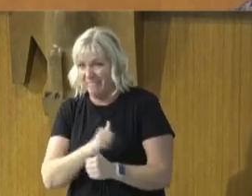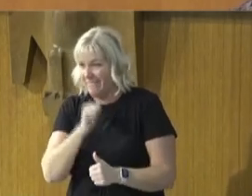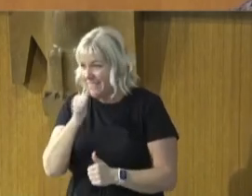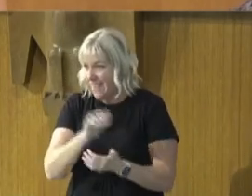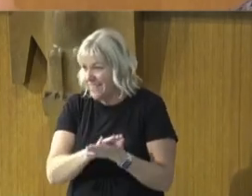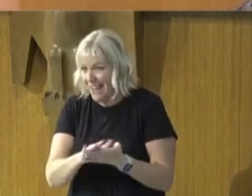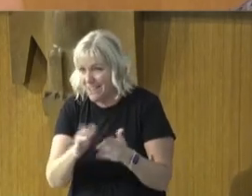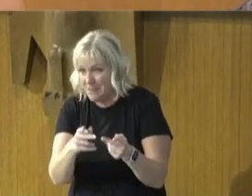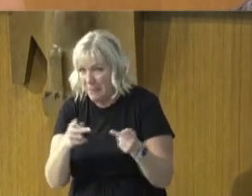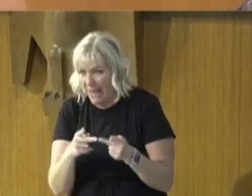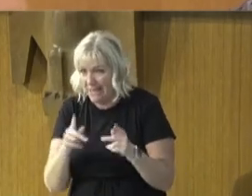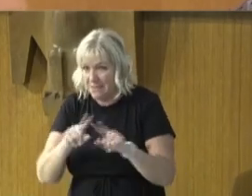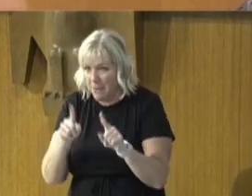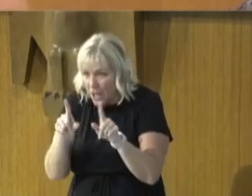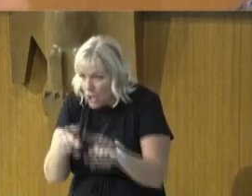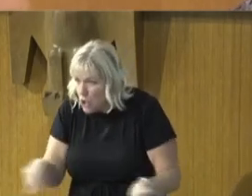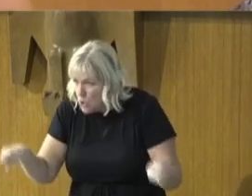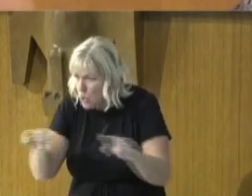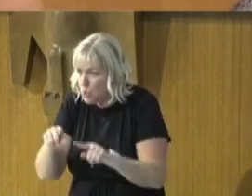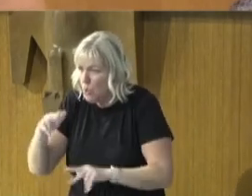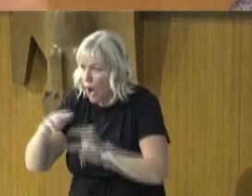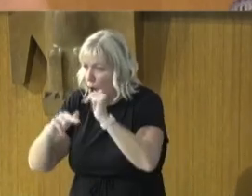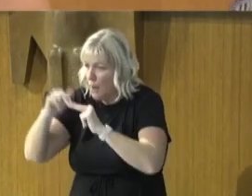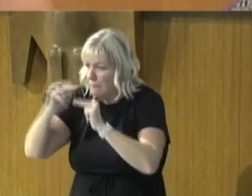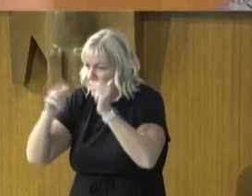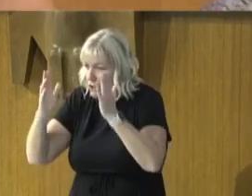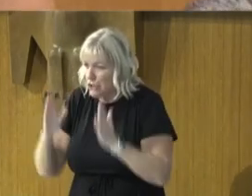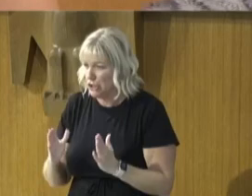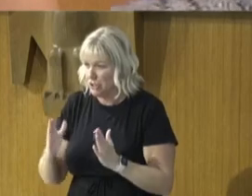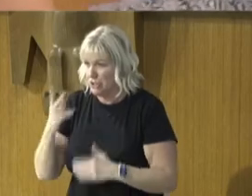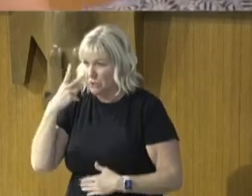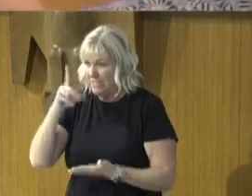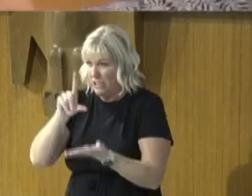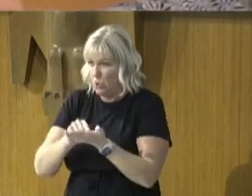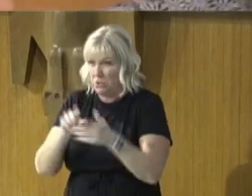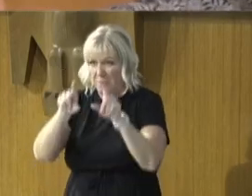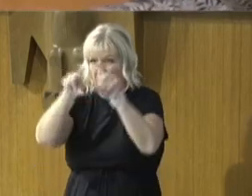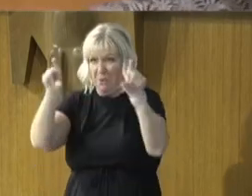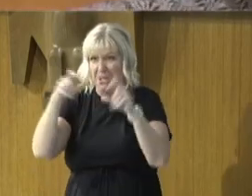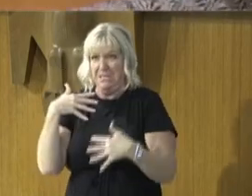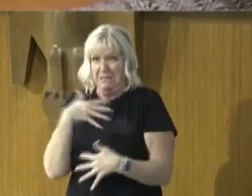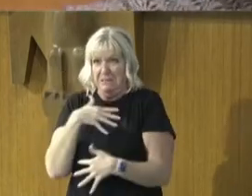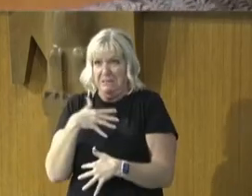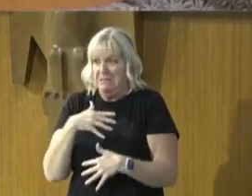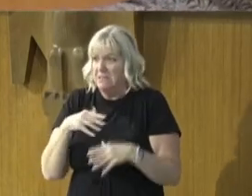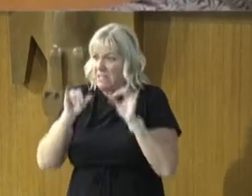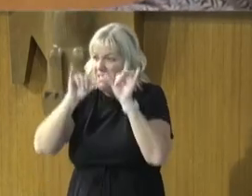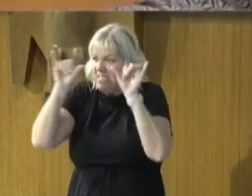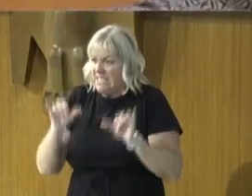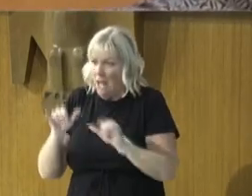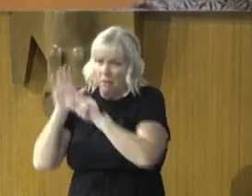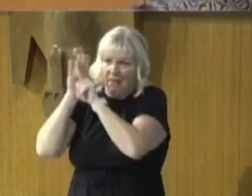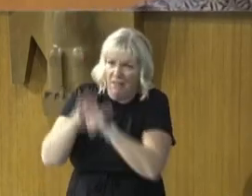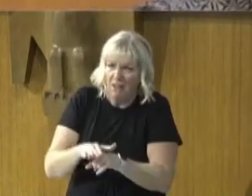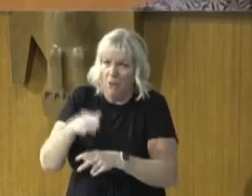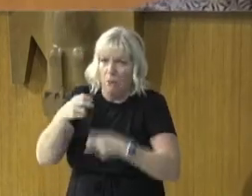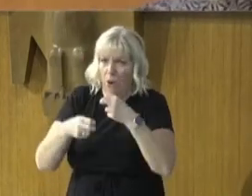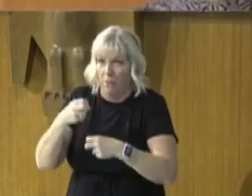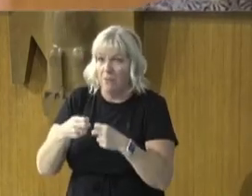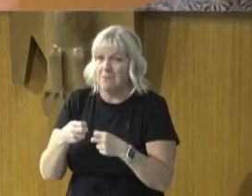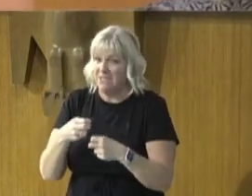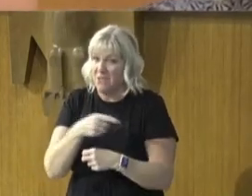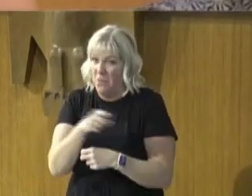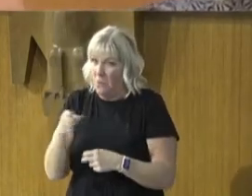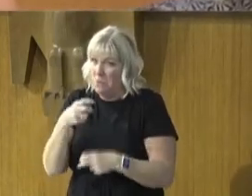You are builders even in the midst of scary headlines and systemic issues and problems that you will inherit